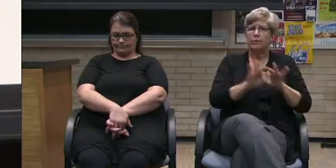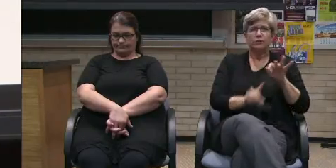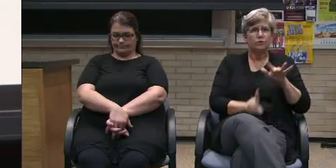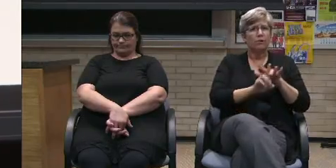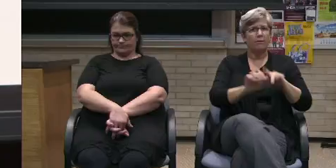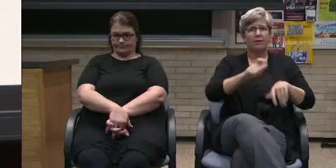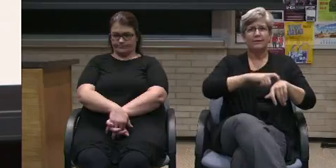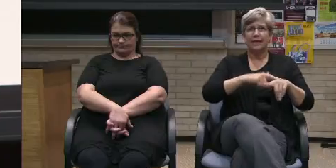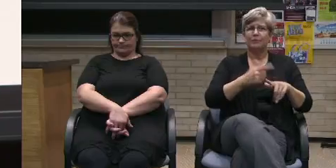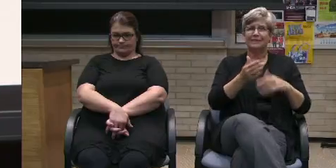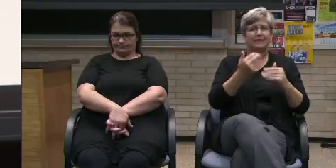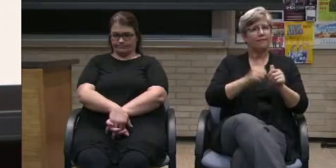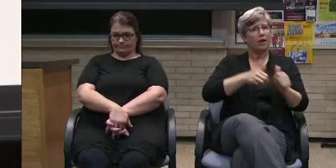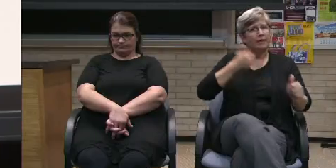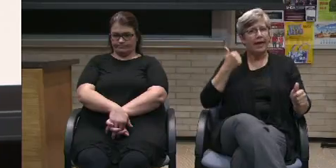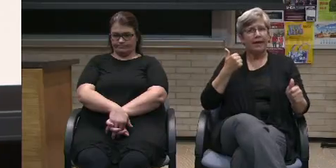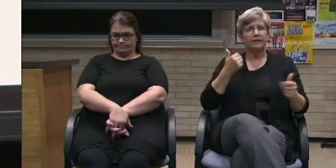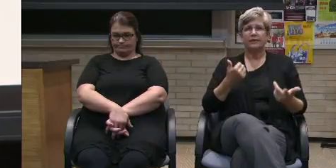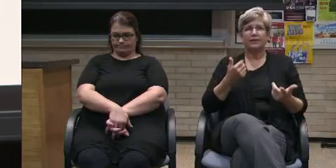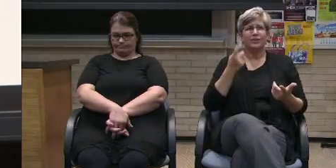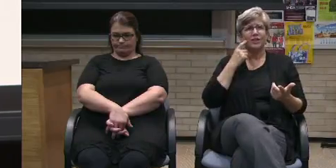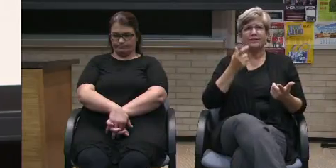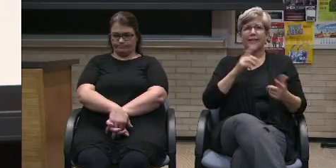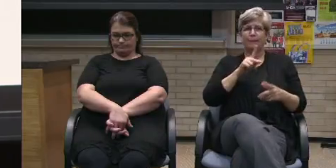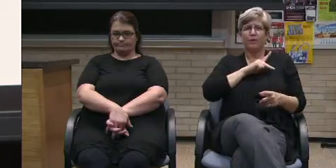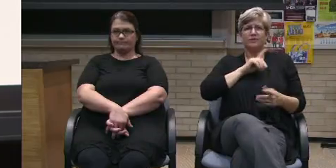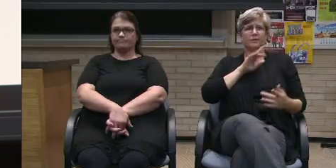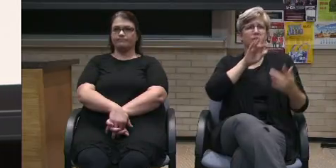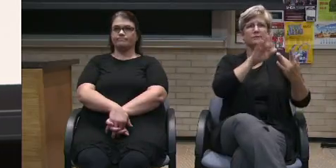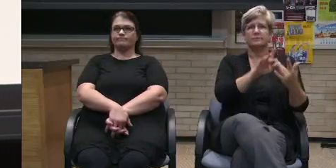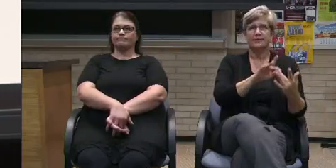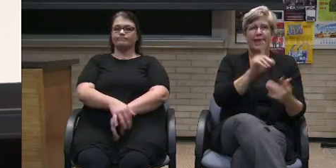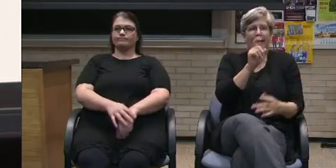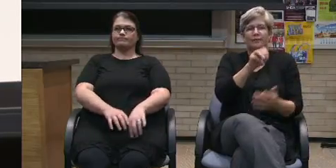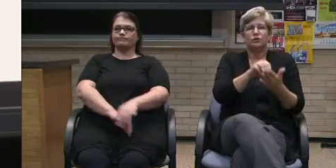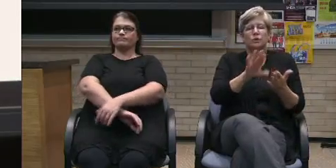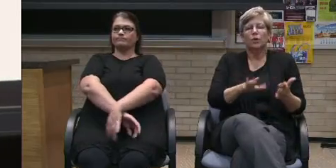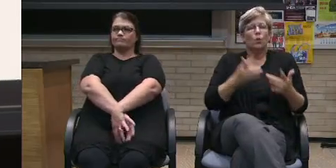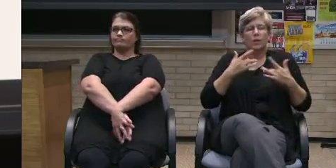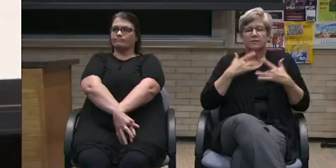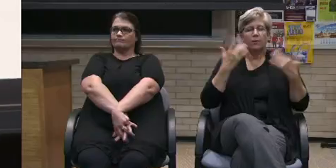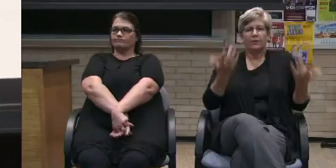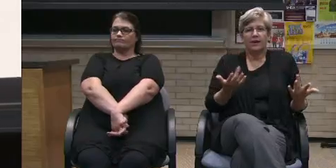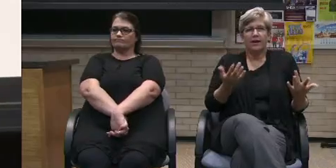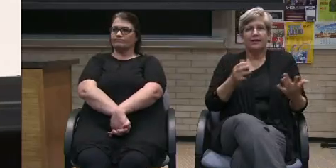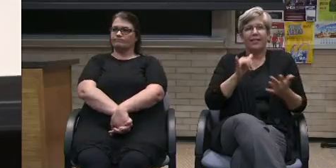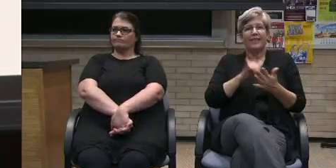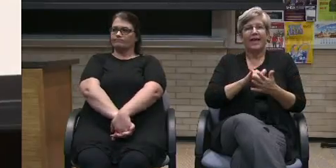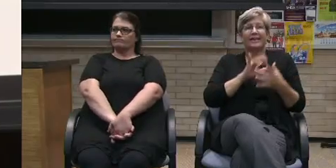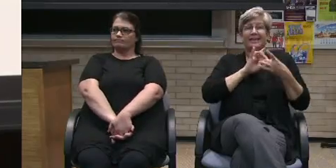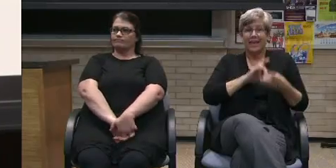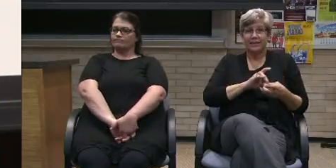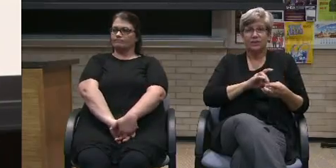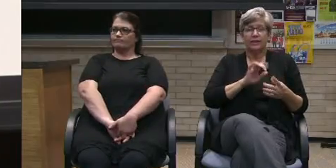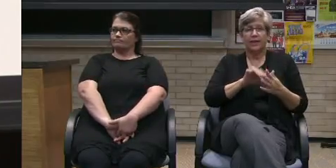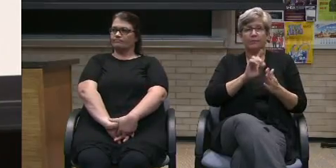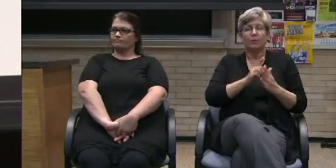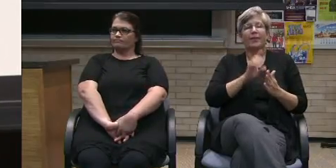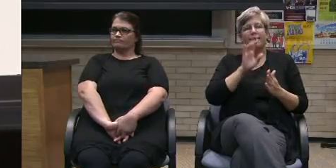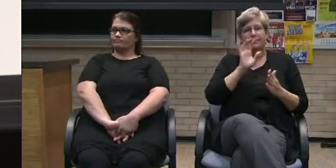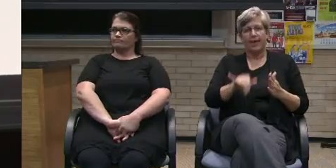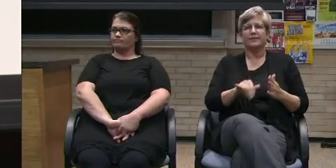to do well. It's super important. You know, what's going on? So that, when that happens, that's I think, the strategy